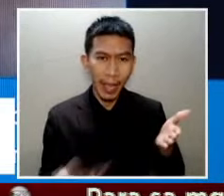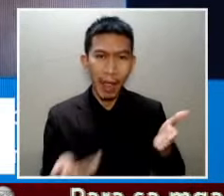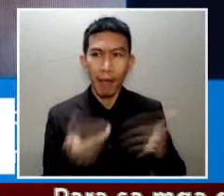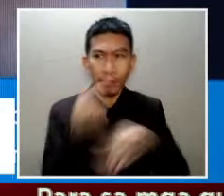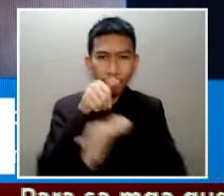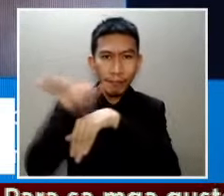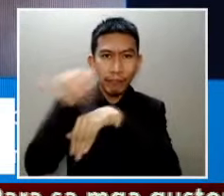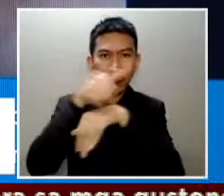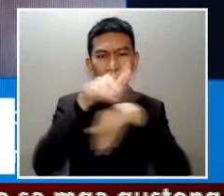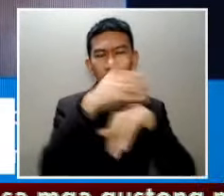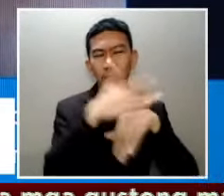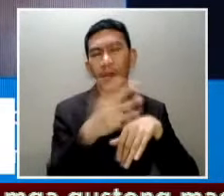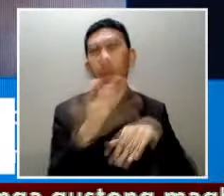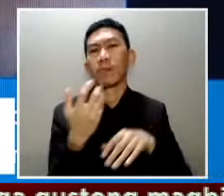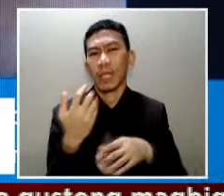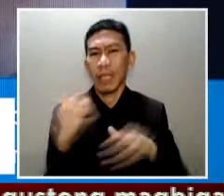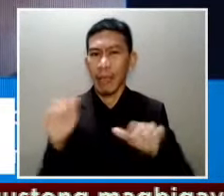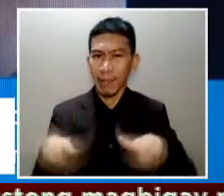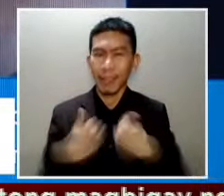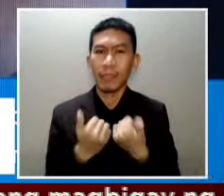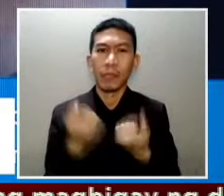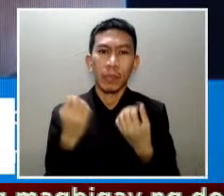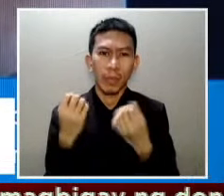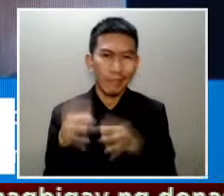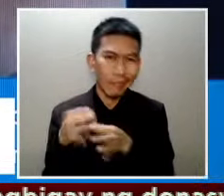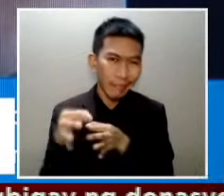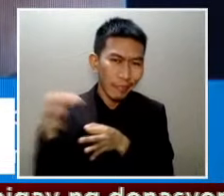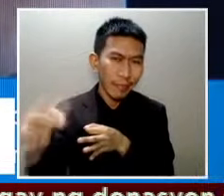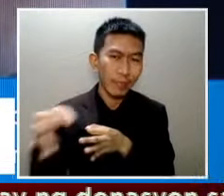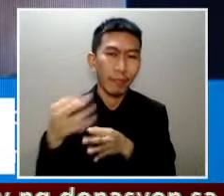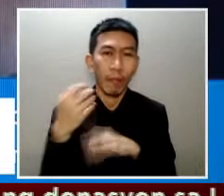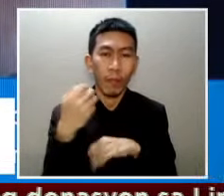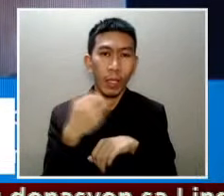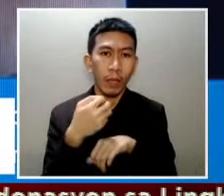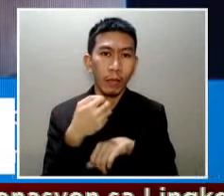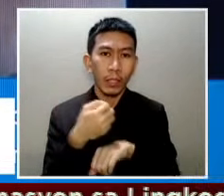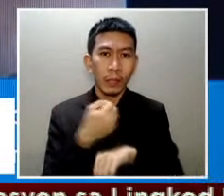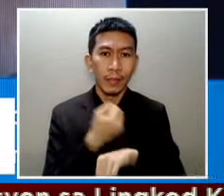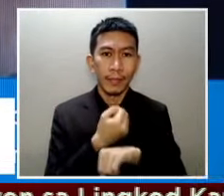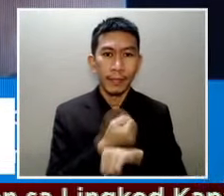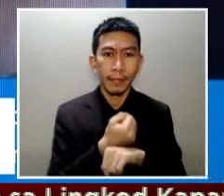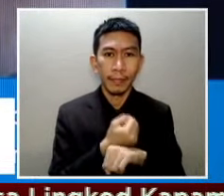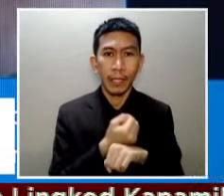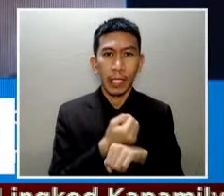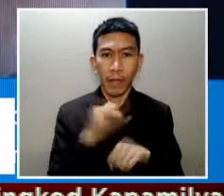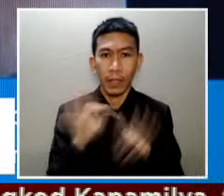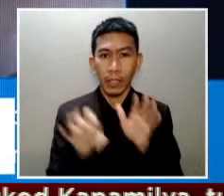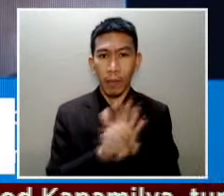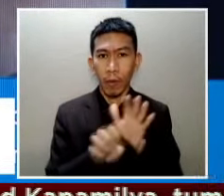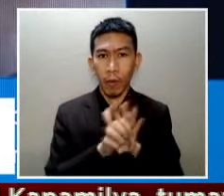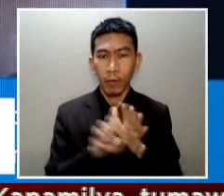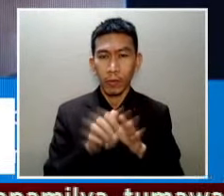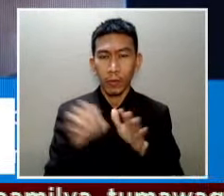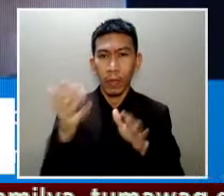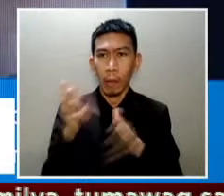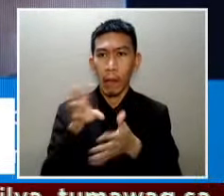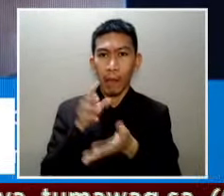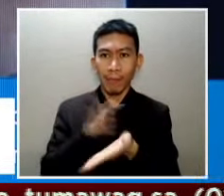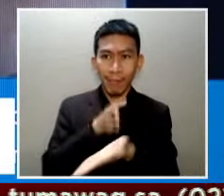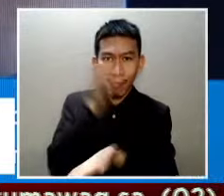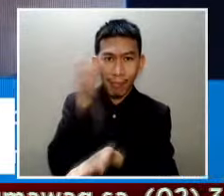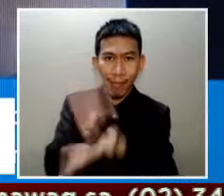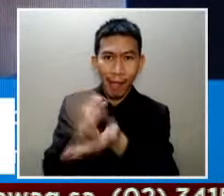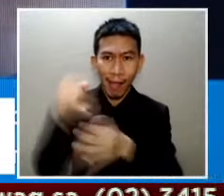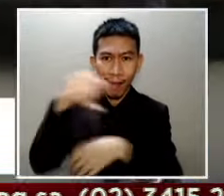maraming mga nade-delay may difficulty especially when they cross the border when they are required for